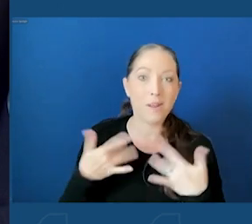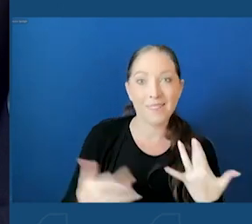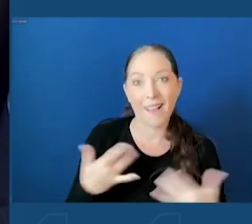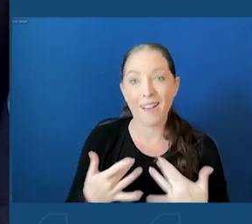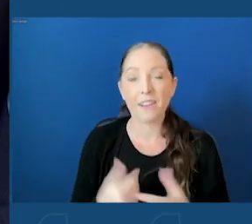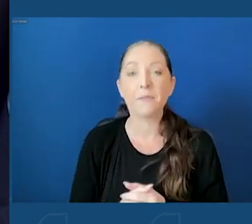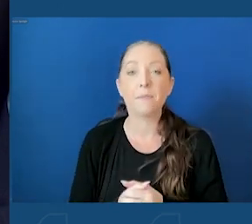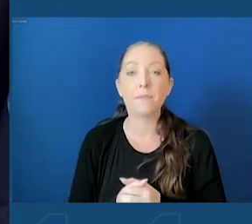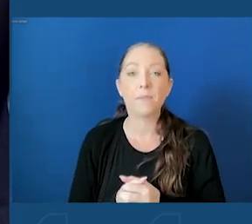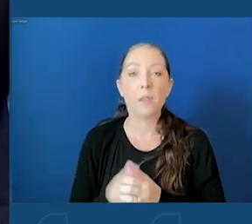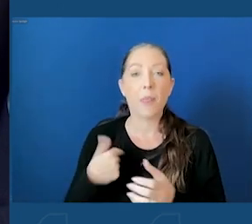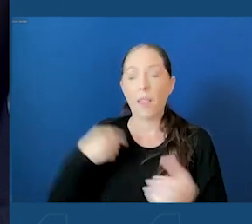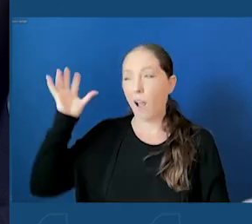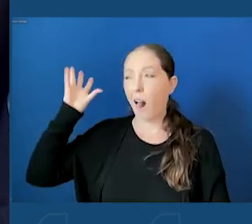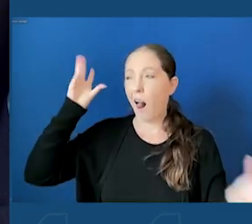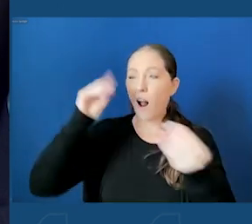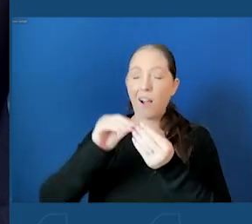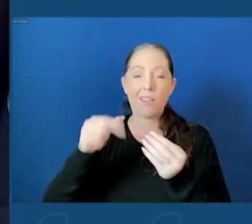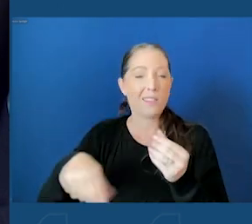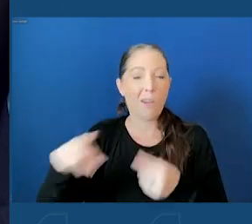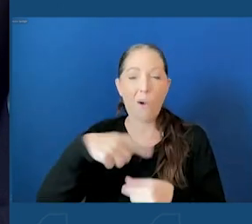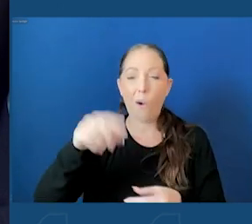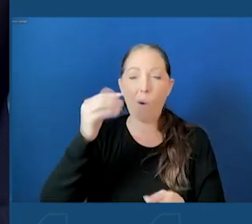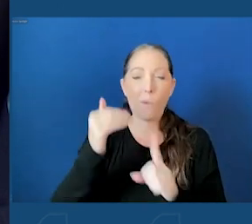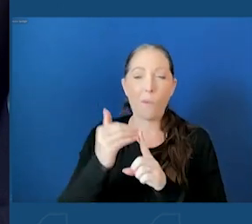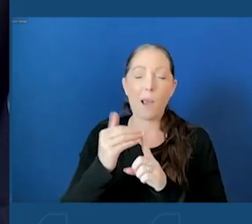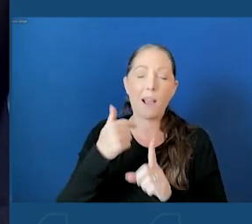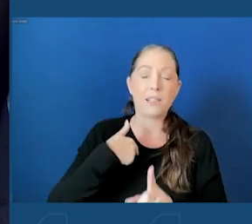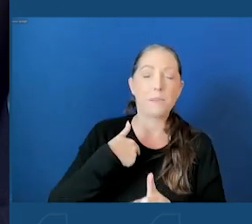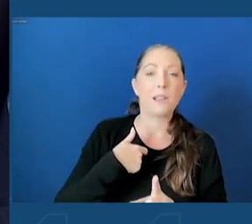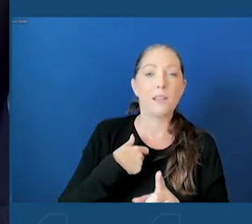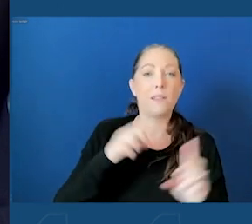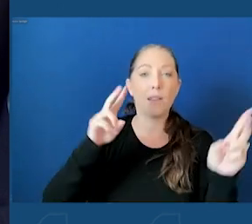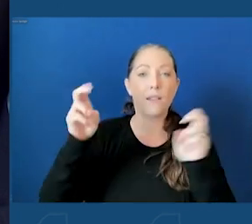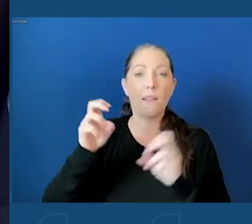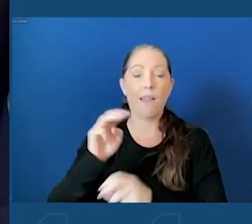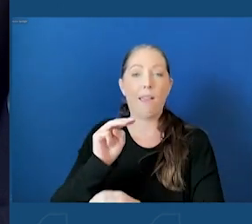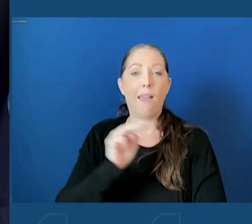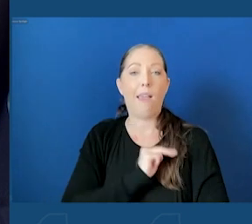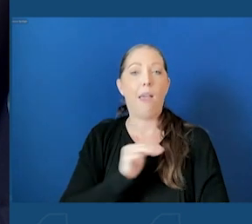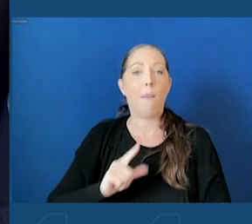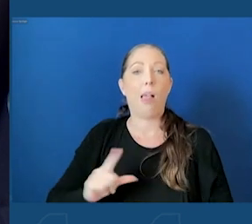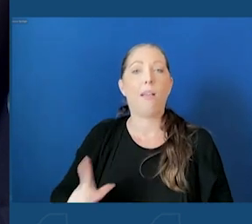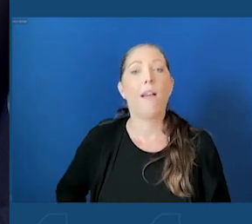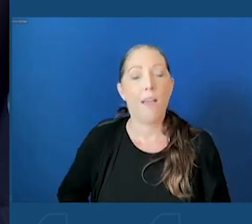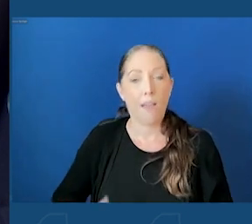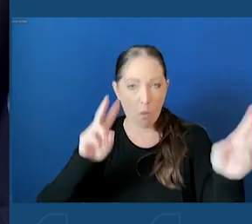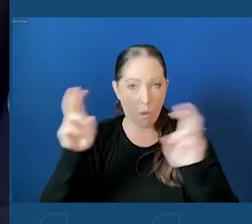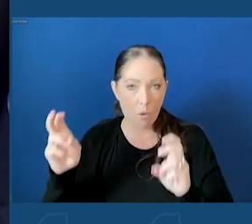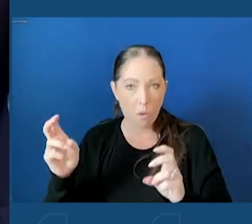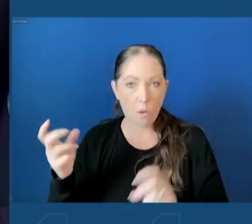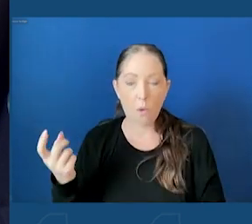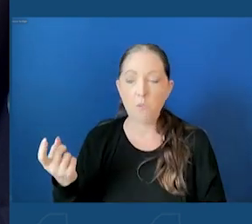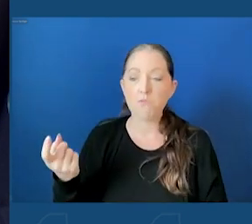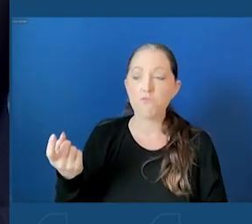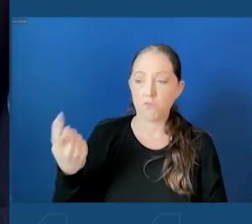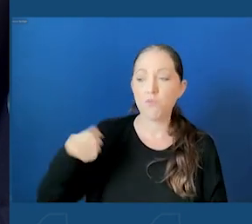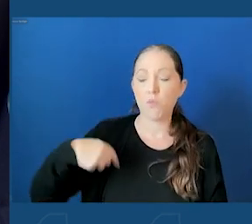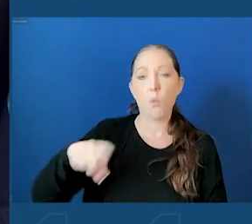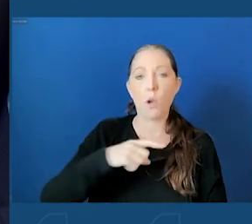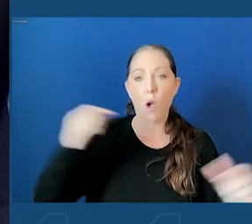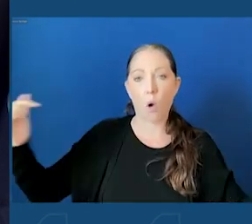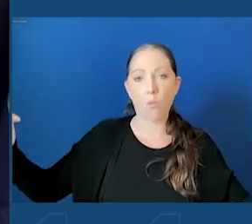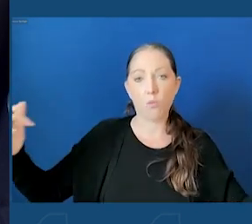just reminds me of that quote of Martin Luther King, and that is, we all came here on